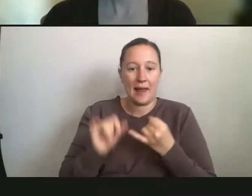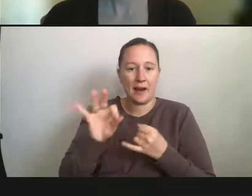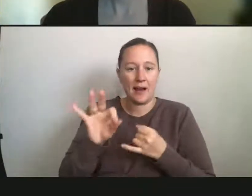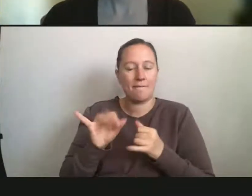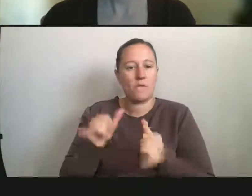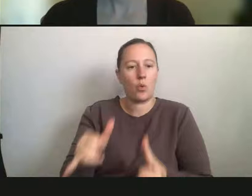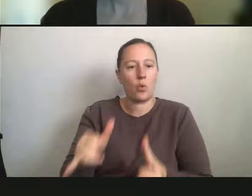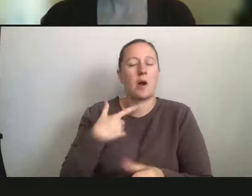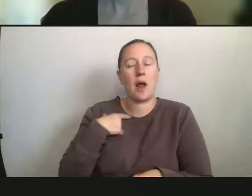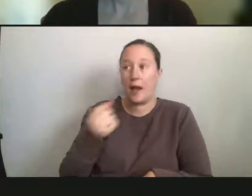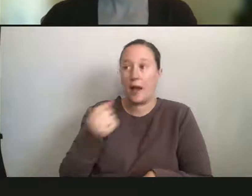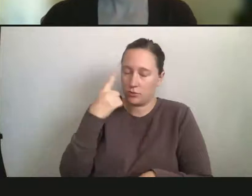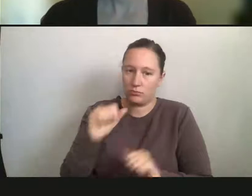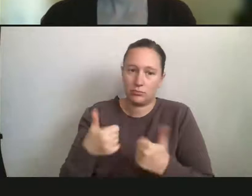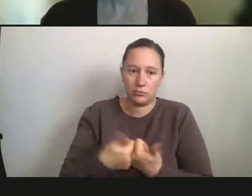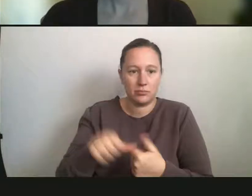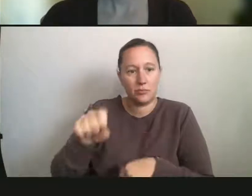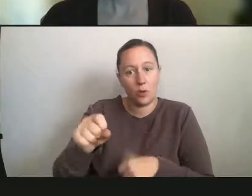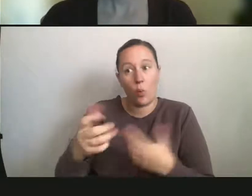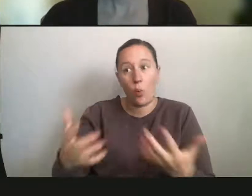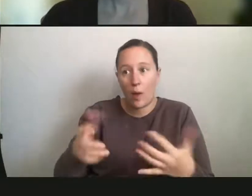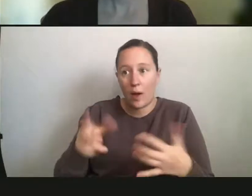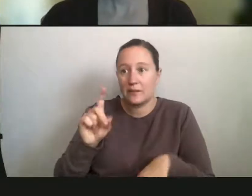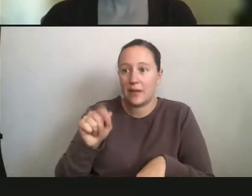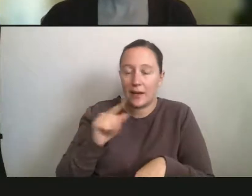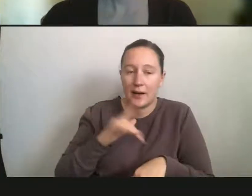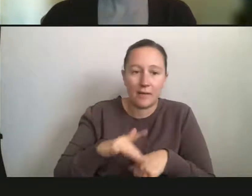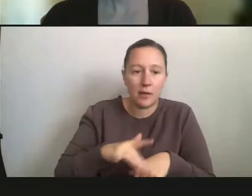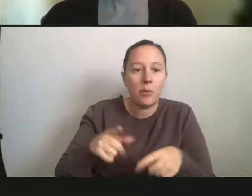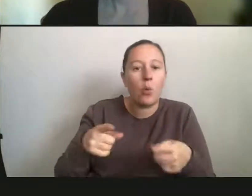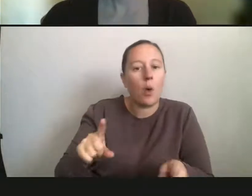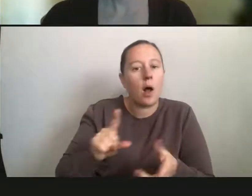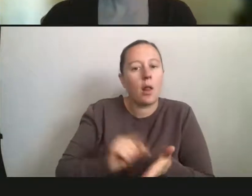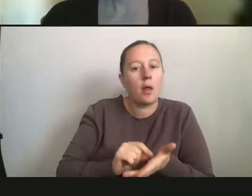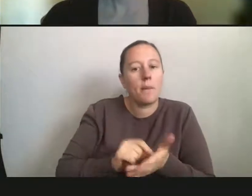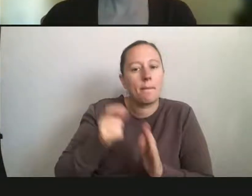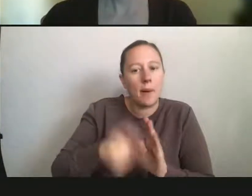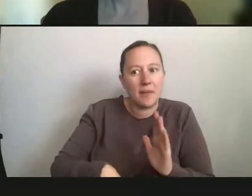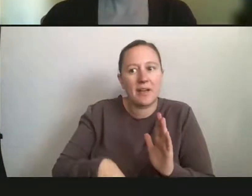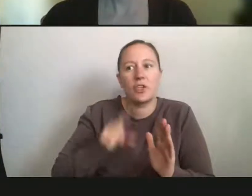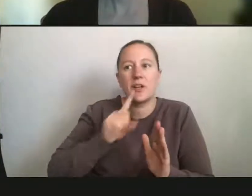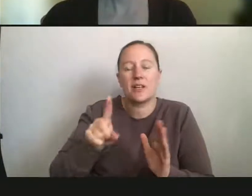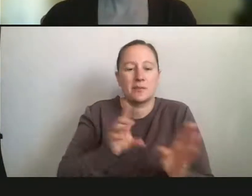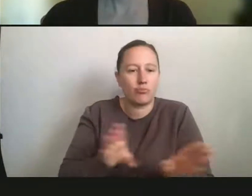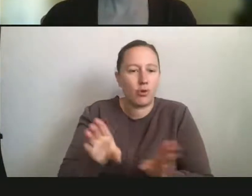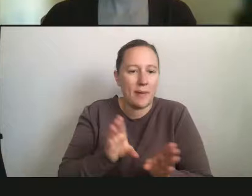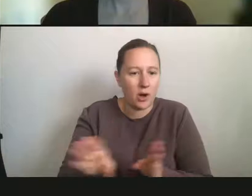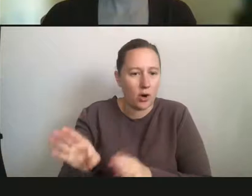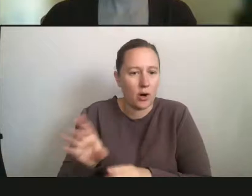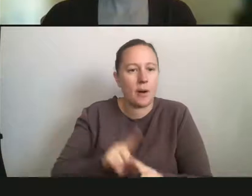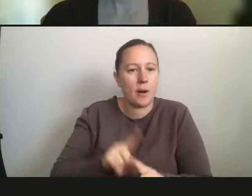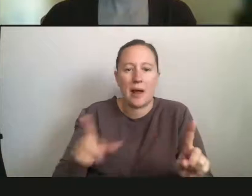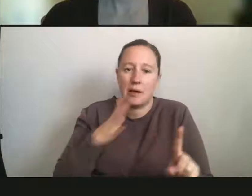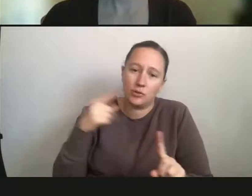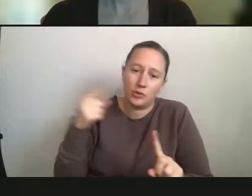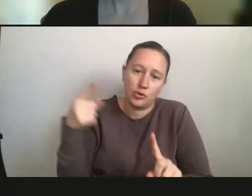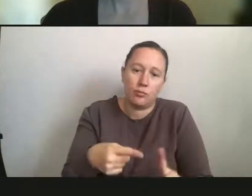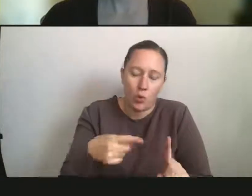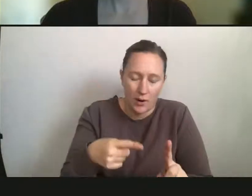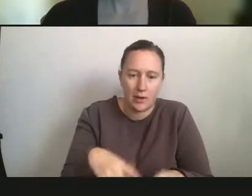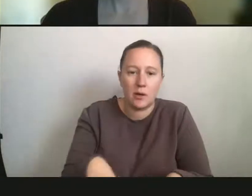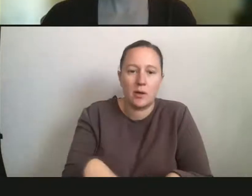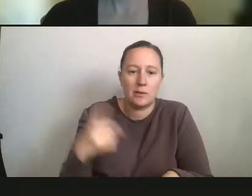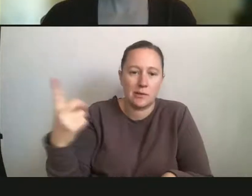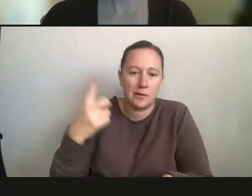in this and wanting to make the data available while the publication is in preparation. So this is a good point, and I think this is something we